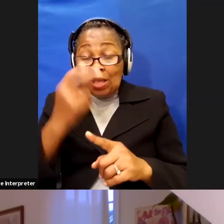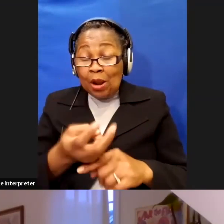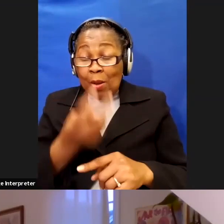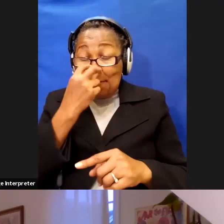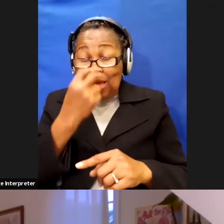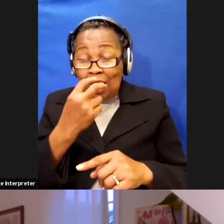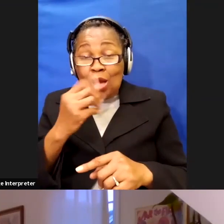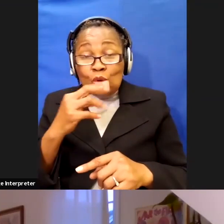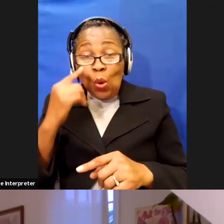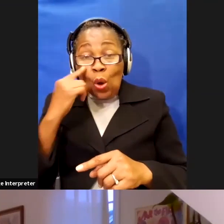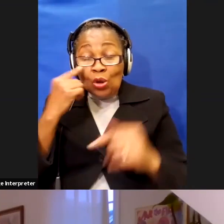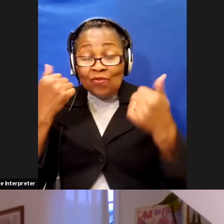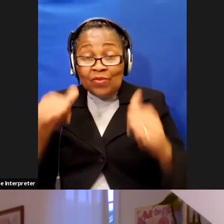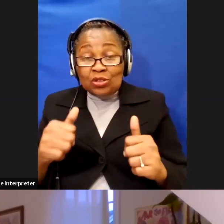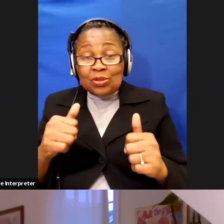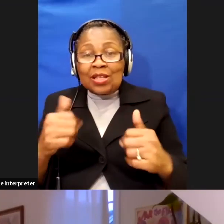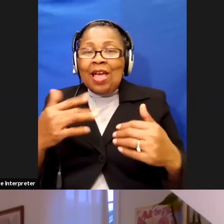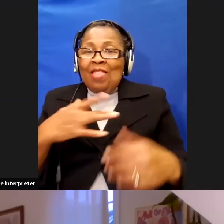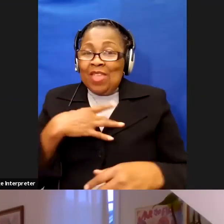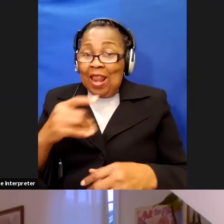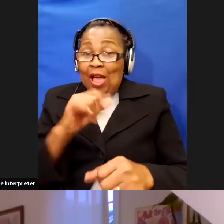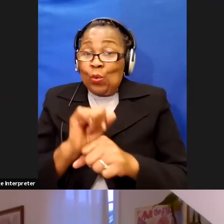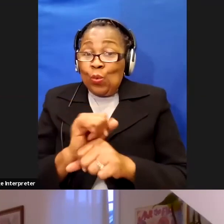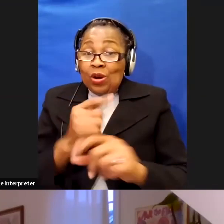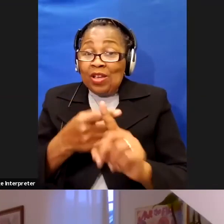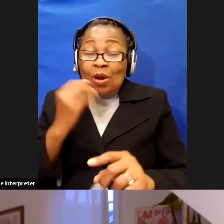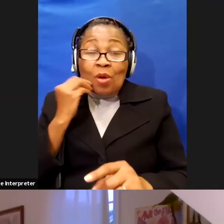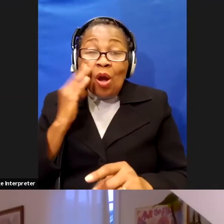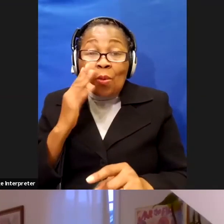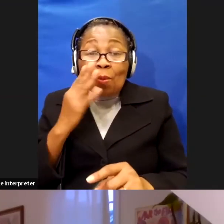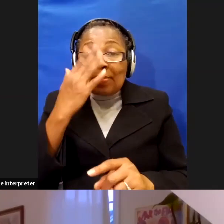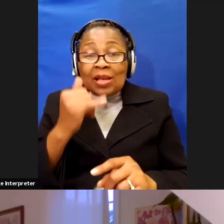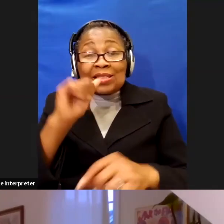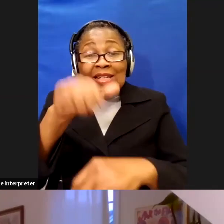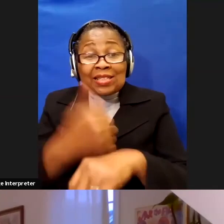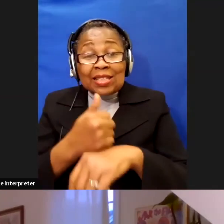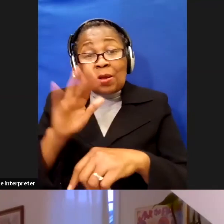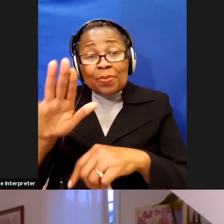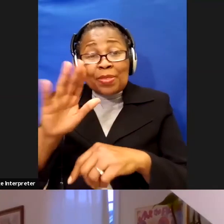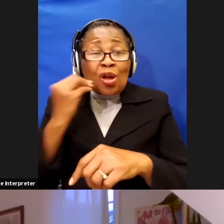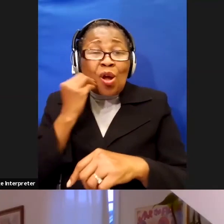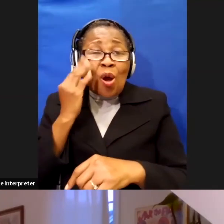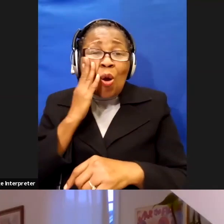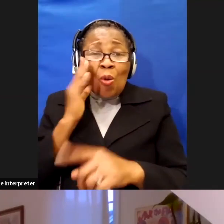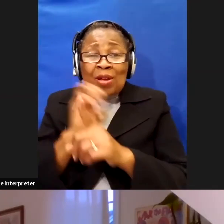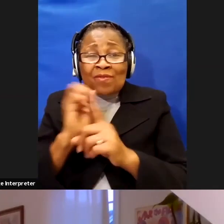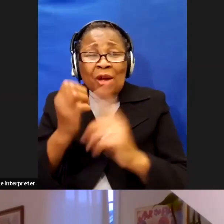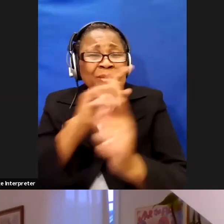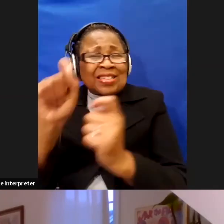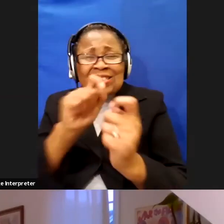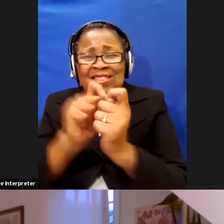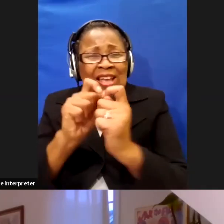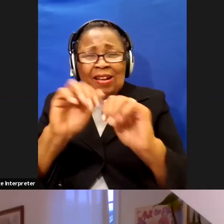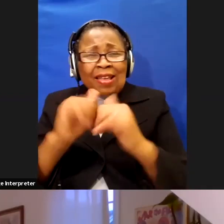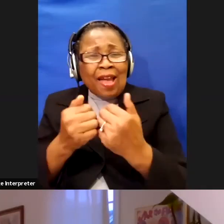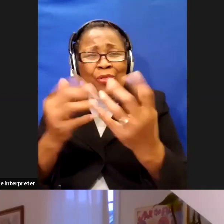what they liked working from home because they can set up their home environment exactly the way that they want it. You